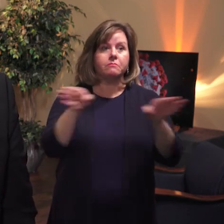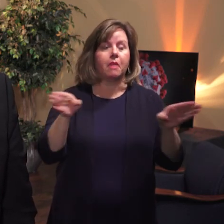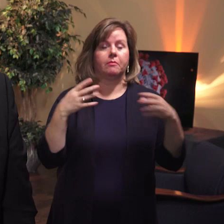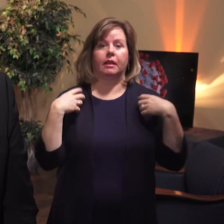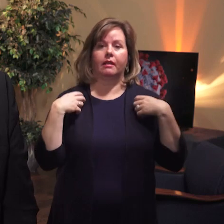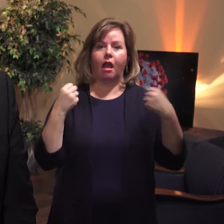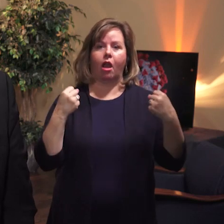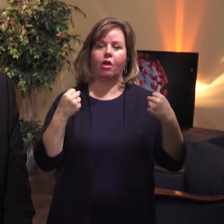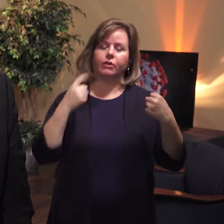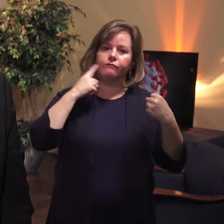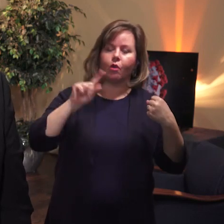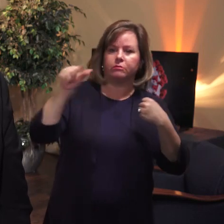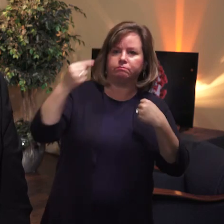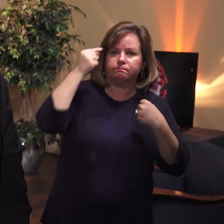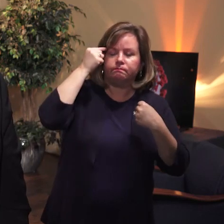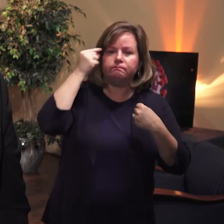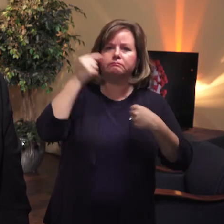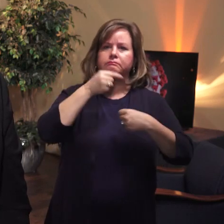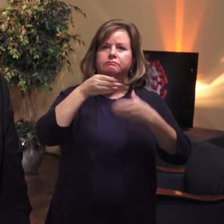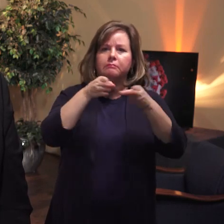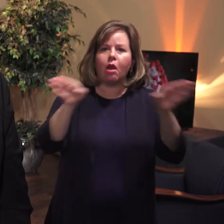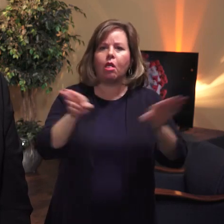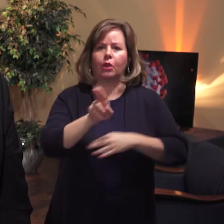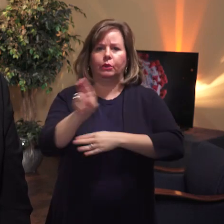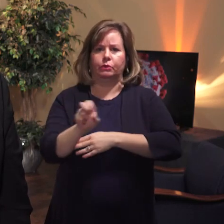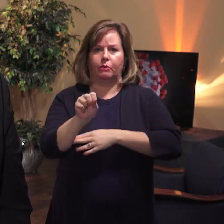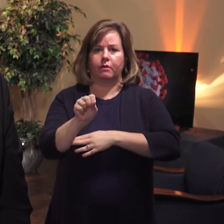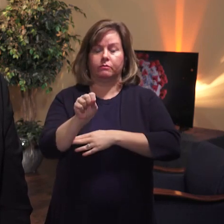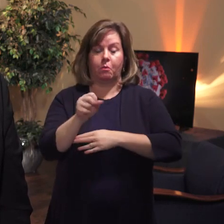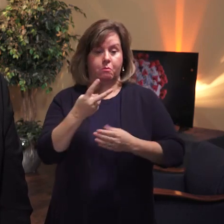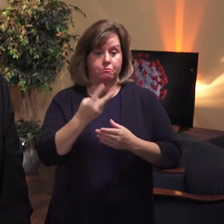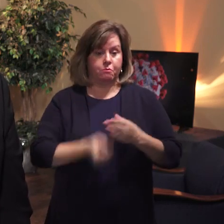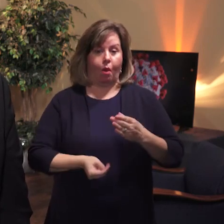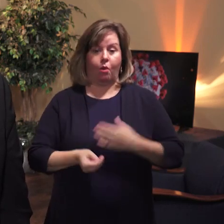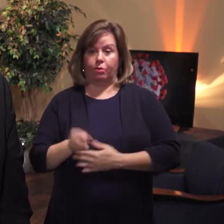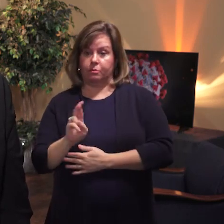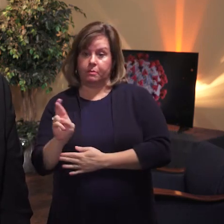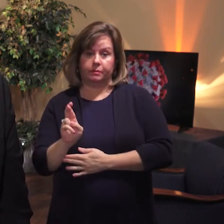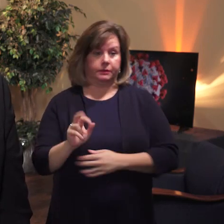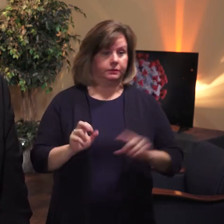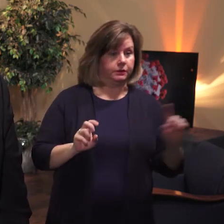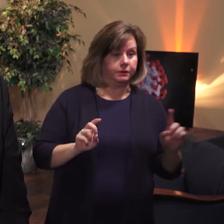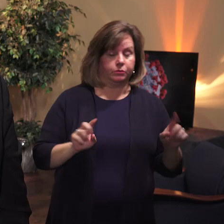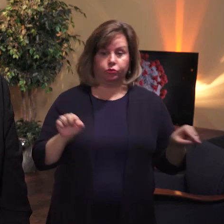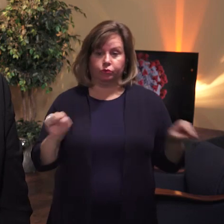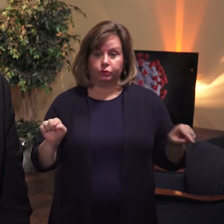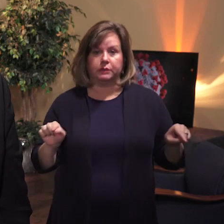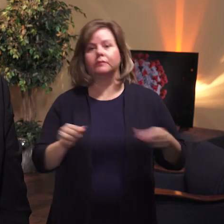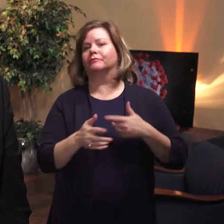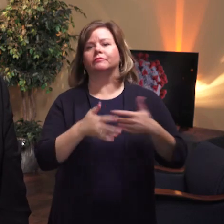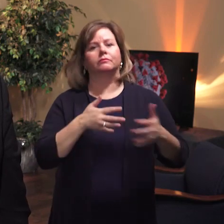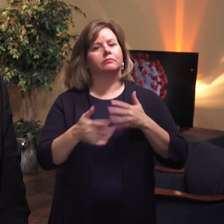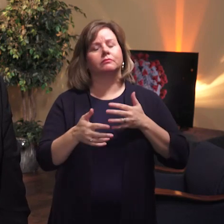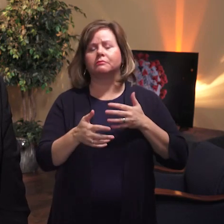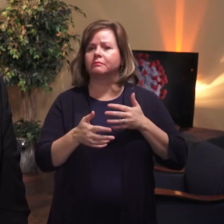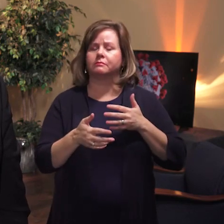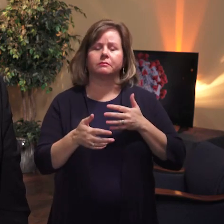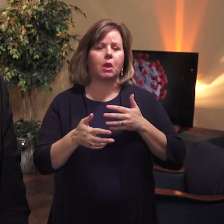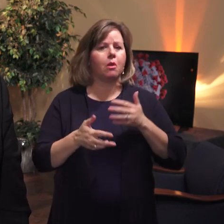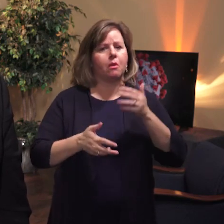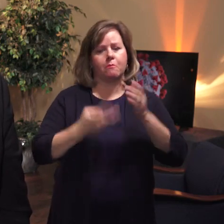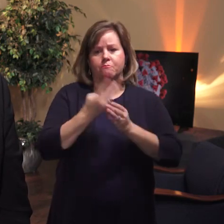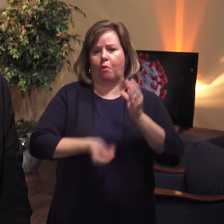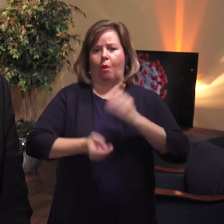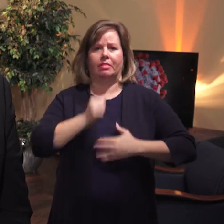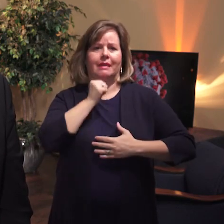longest time, parties on both sides and administrations at both the state and federal level have disinvested in public